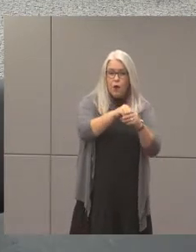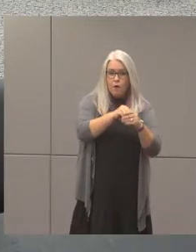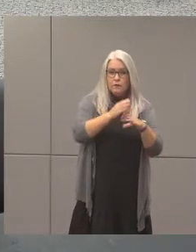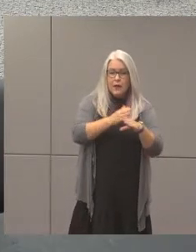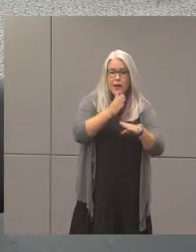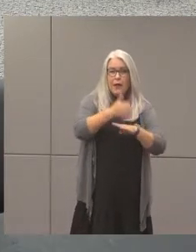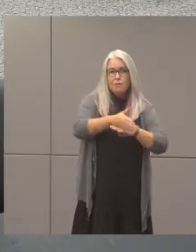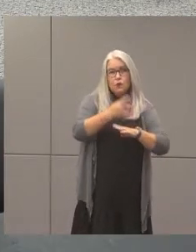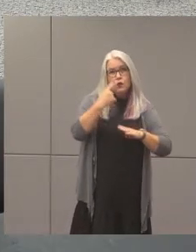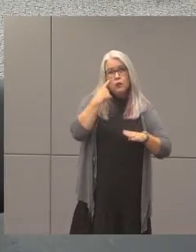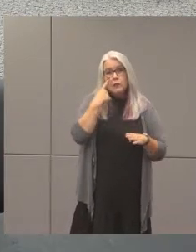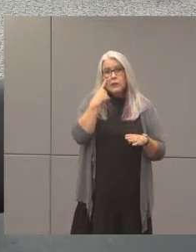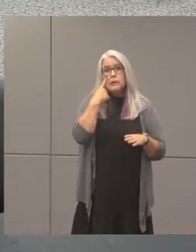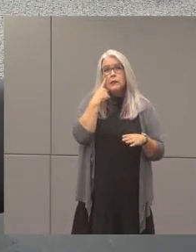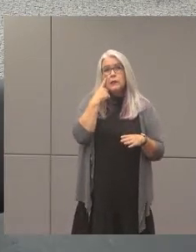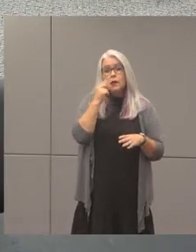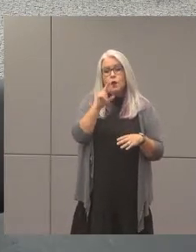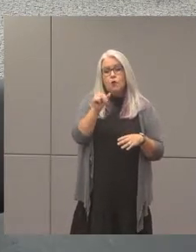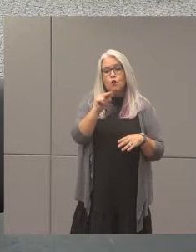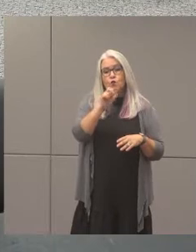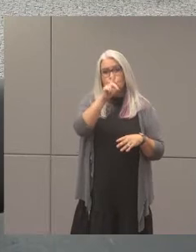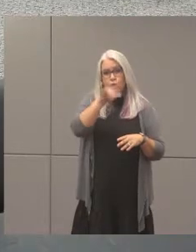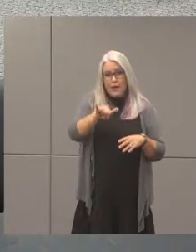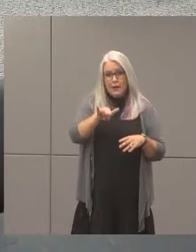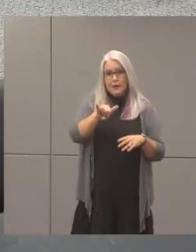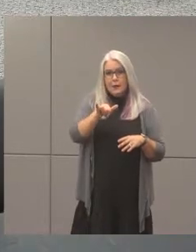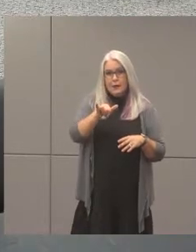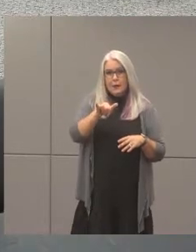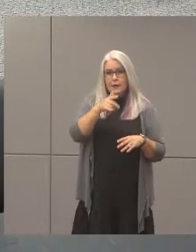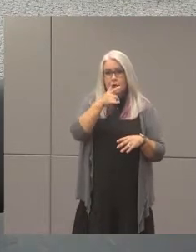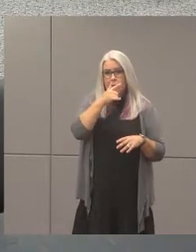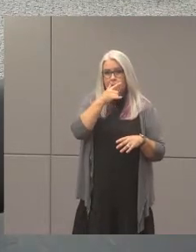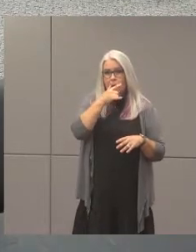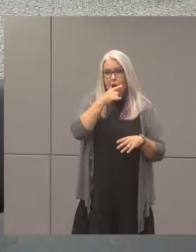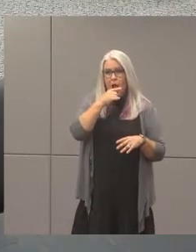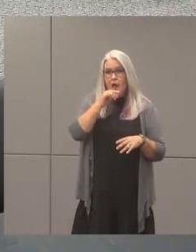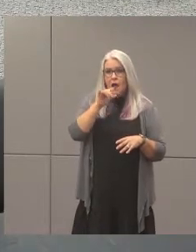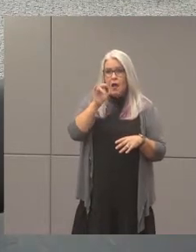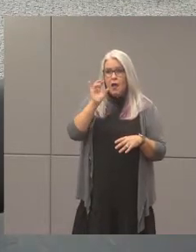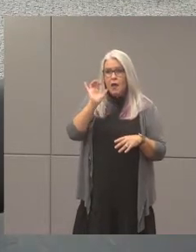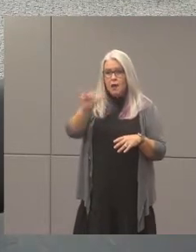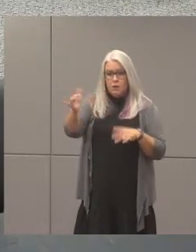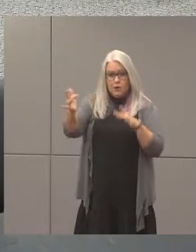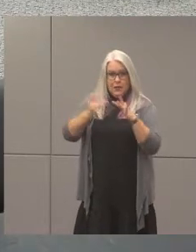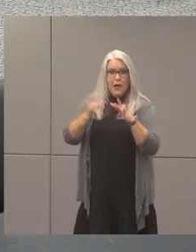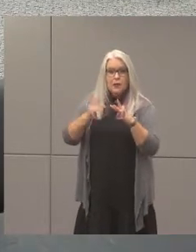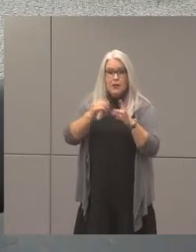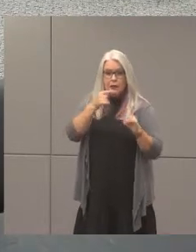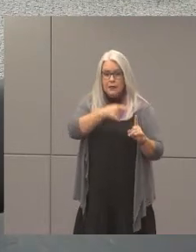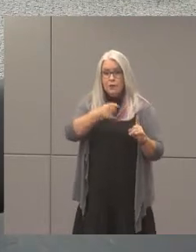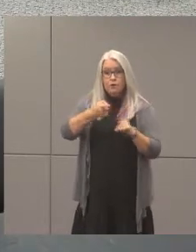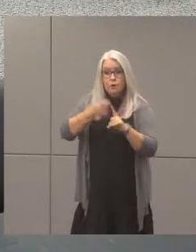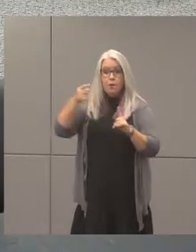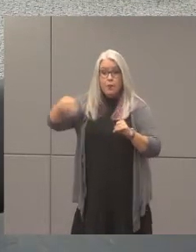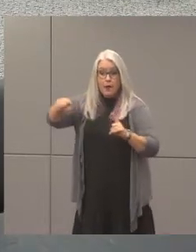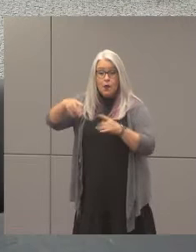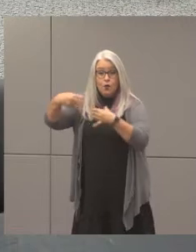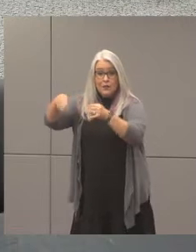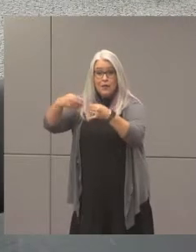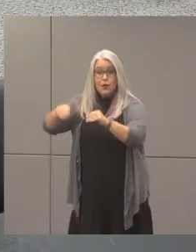I believe Randy was one of the, for ITS, was contacted by their sales